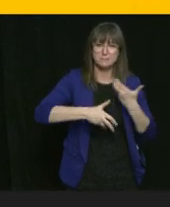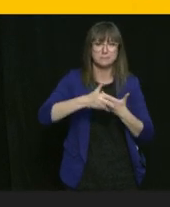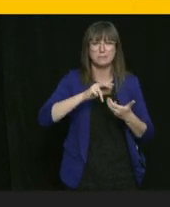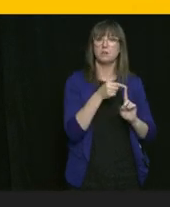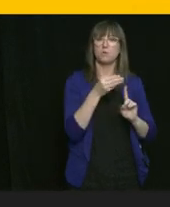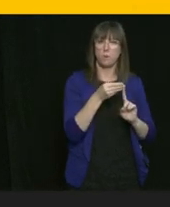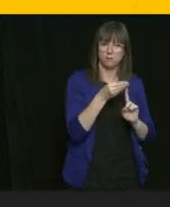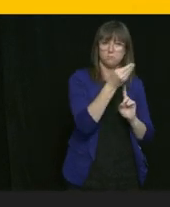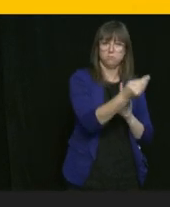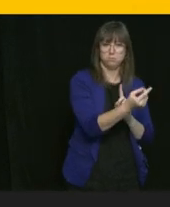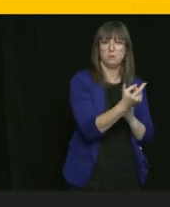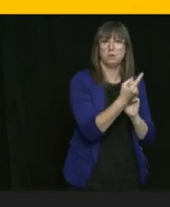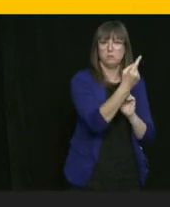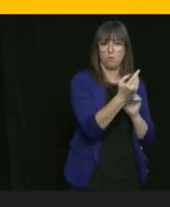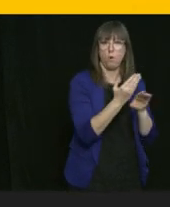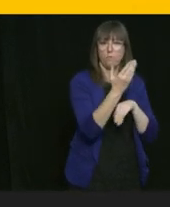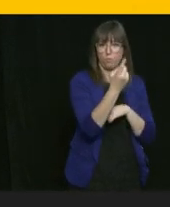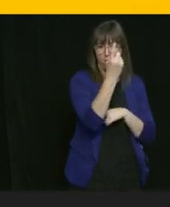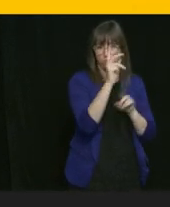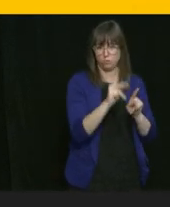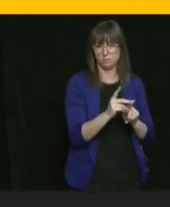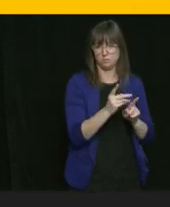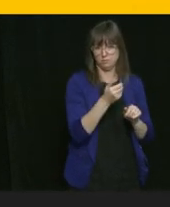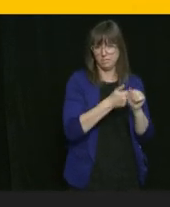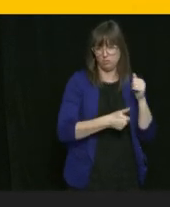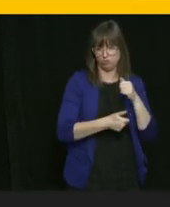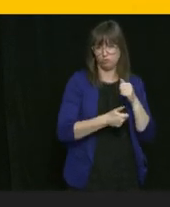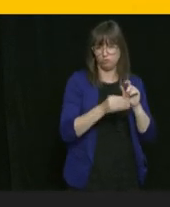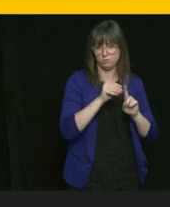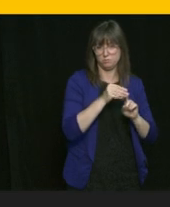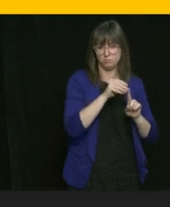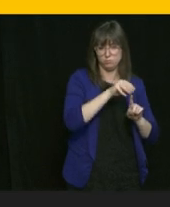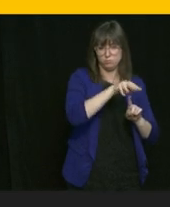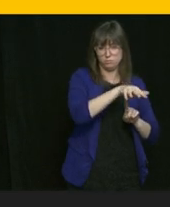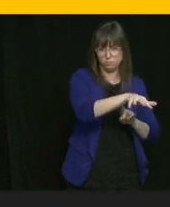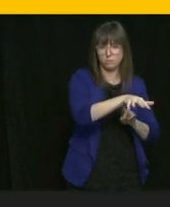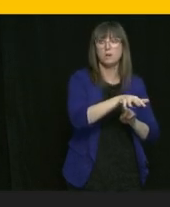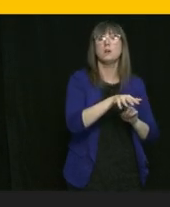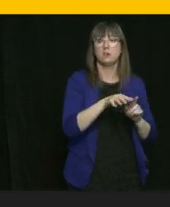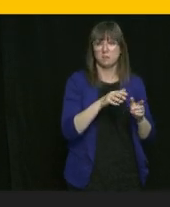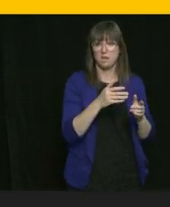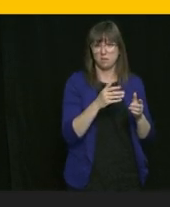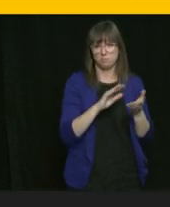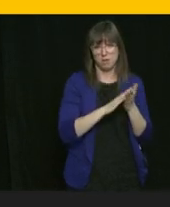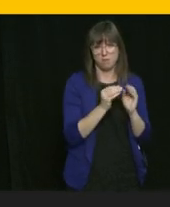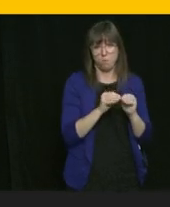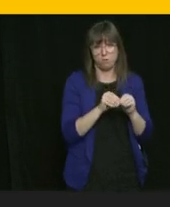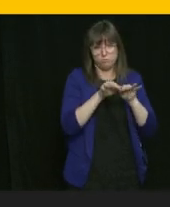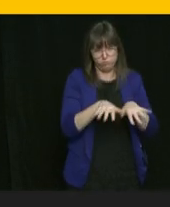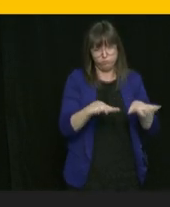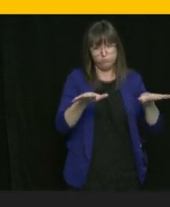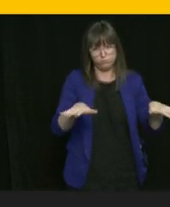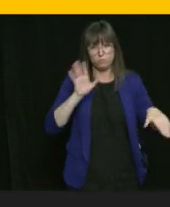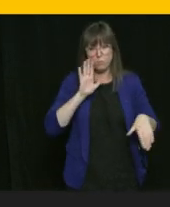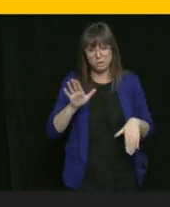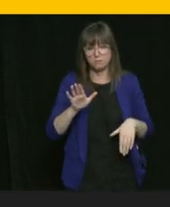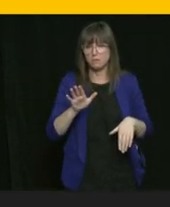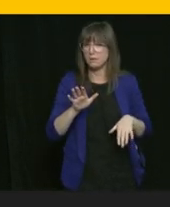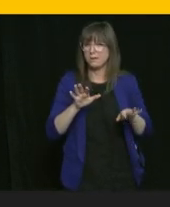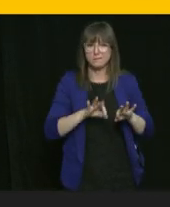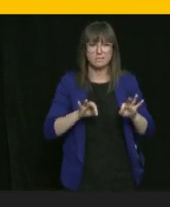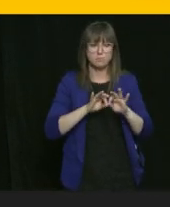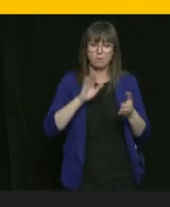RT consistent and so on, with each new generation of spread getting larger. We need to limit our contacts and opportunities for the